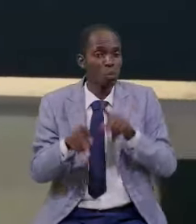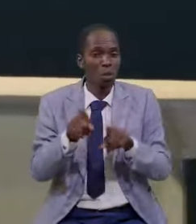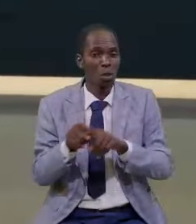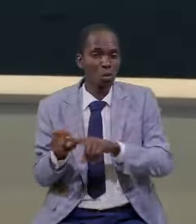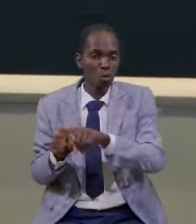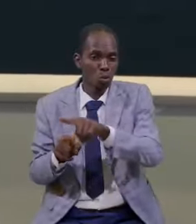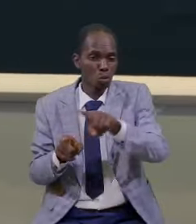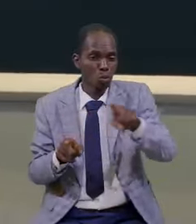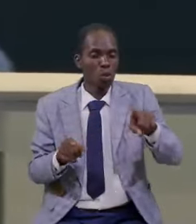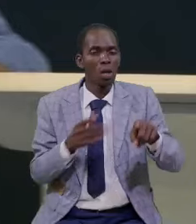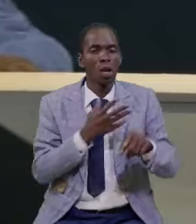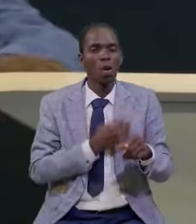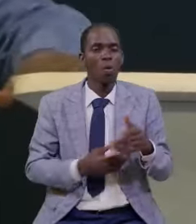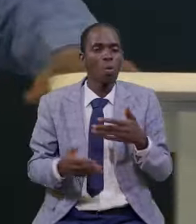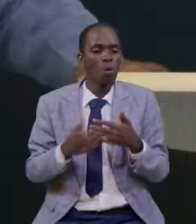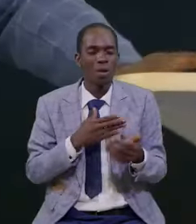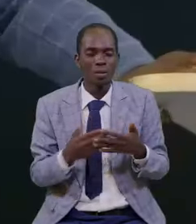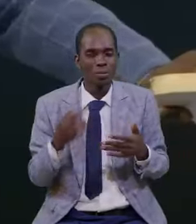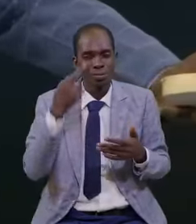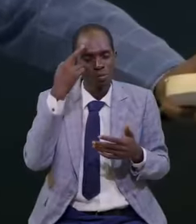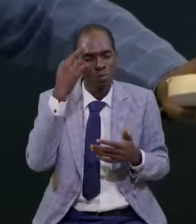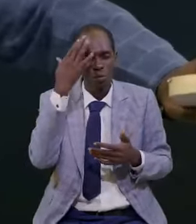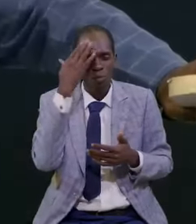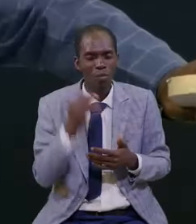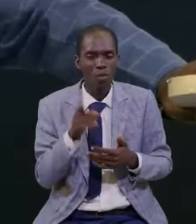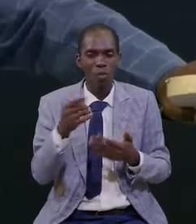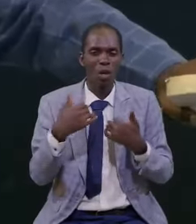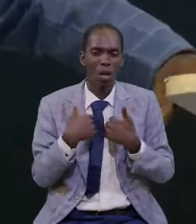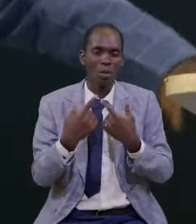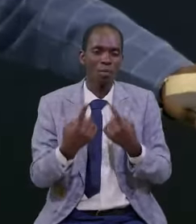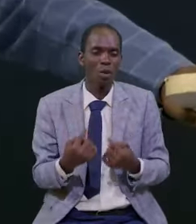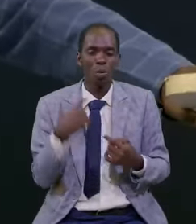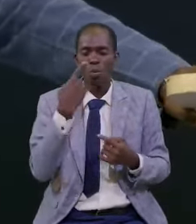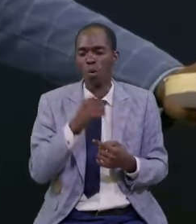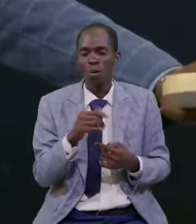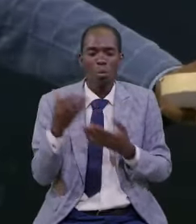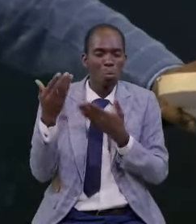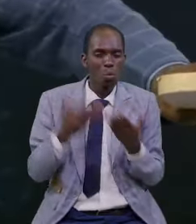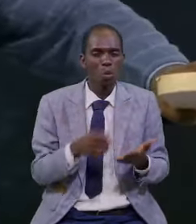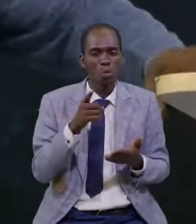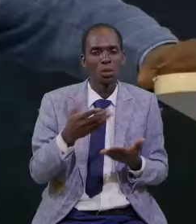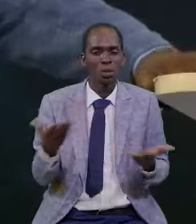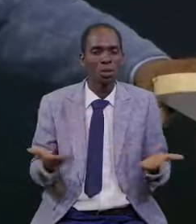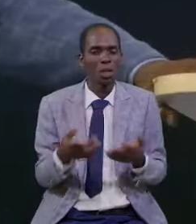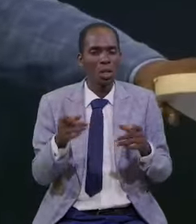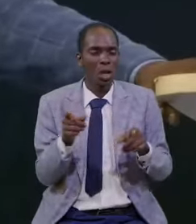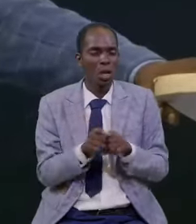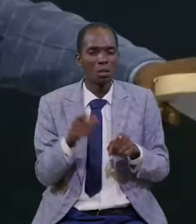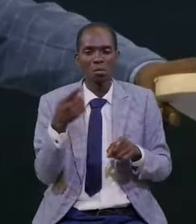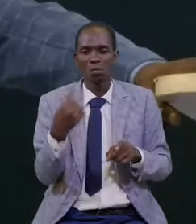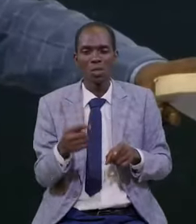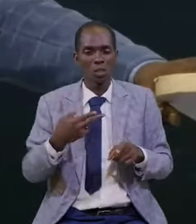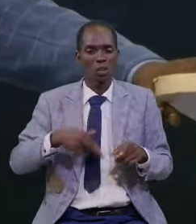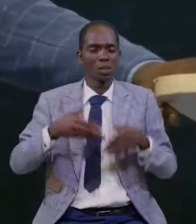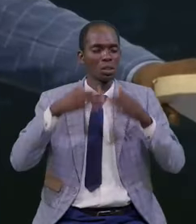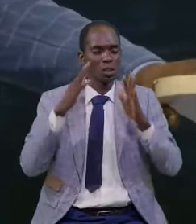you seen, you came, whoever brought you, Pharisees, Sadducees, whoever announced, and then you came,